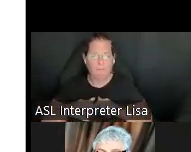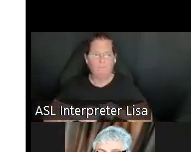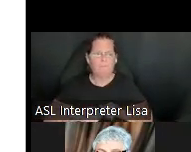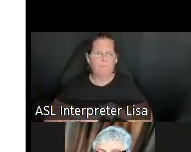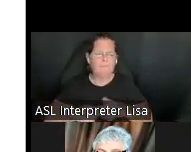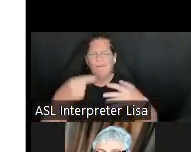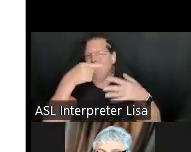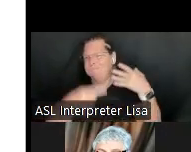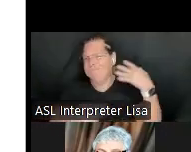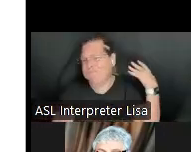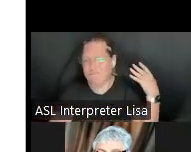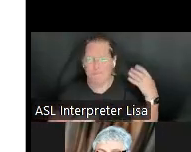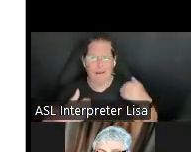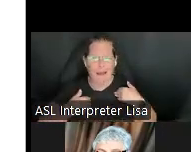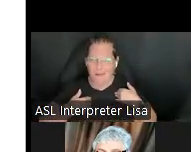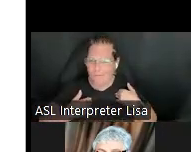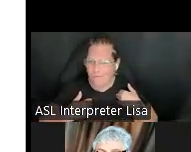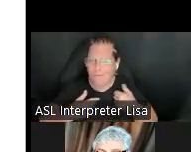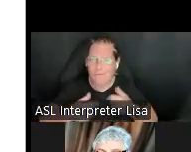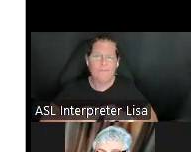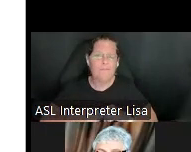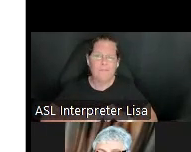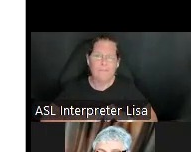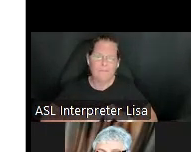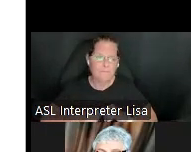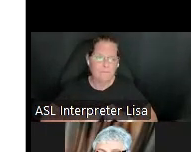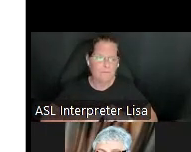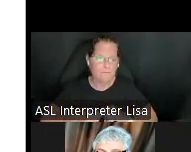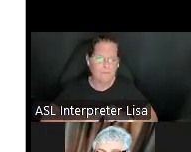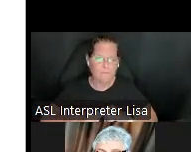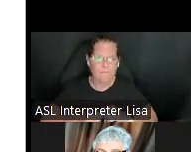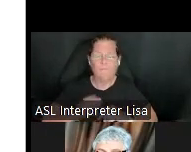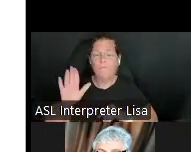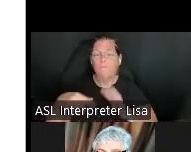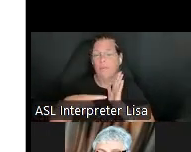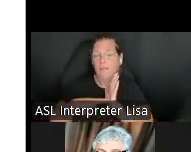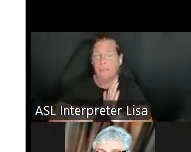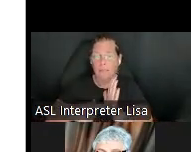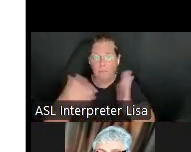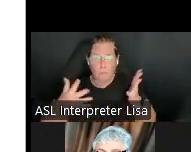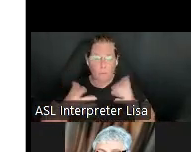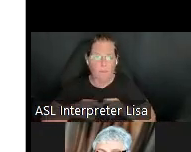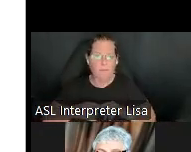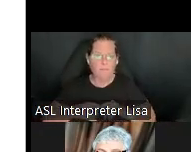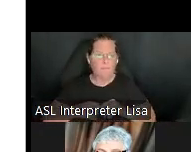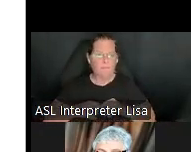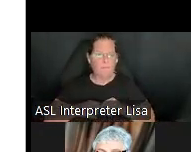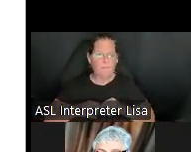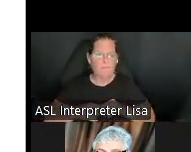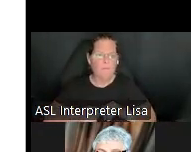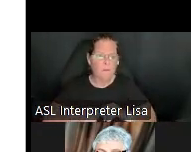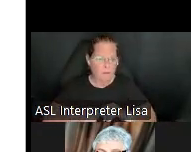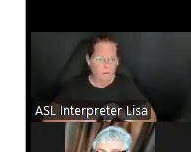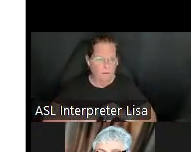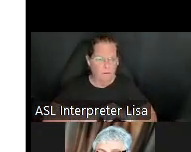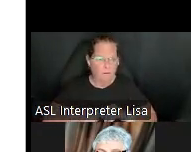are available and that are helpful. For an example, Lumosity is just one